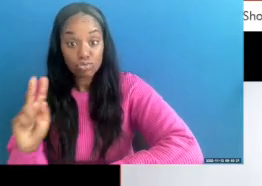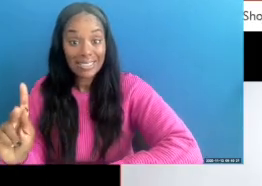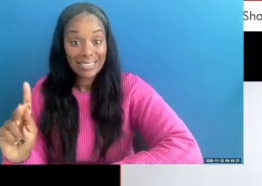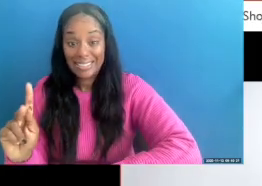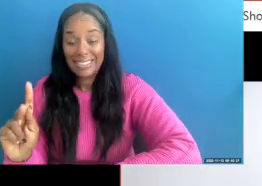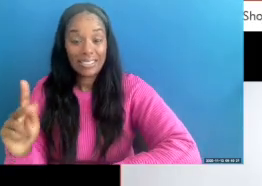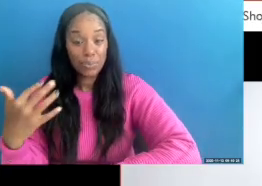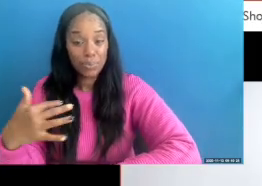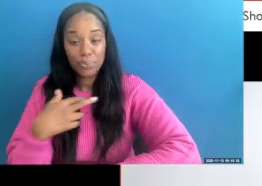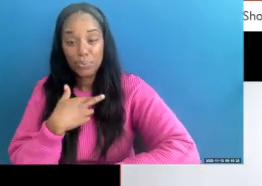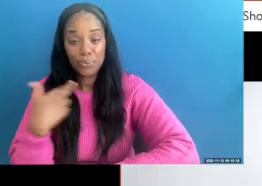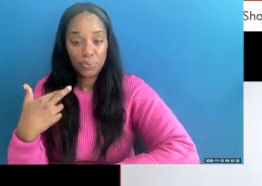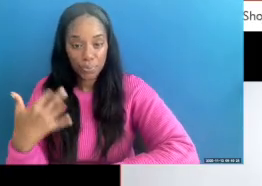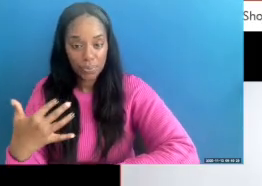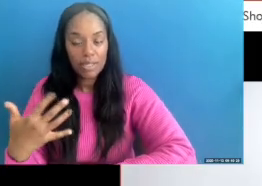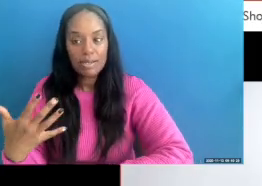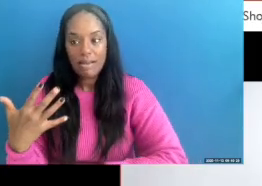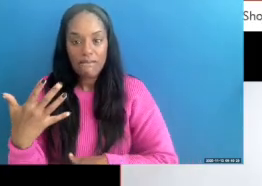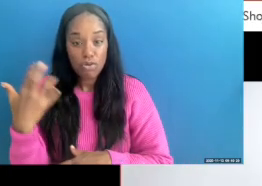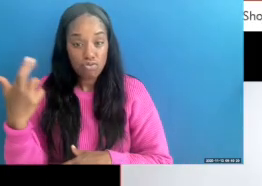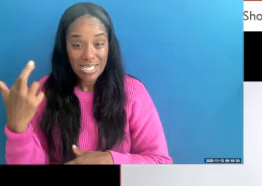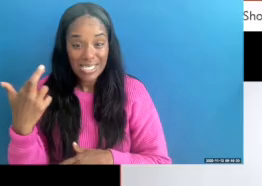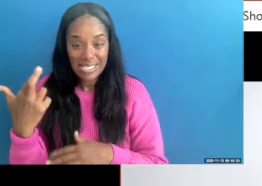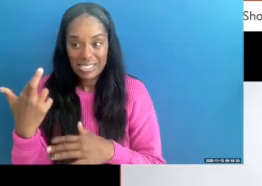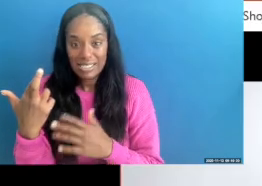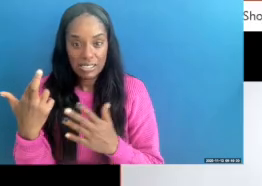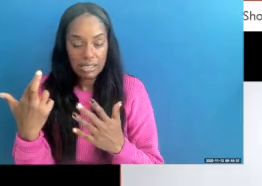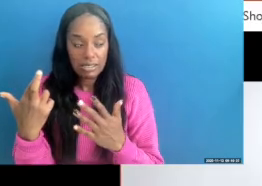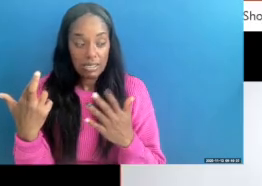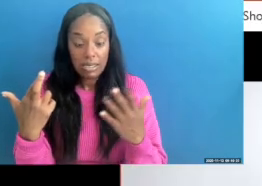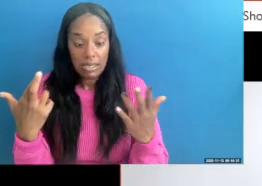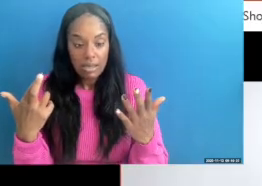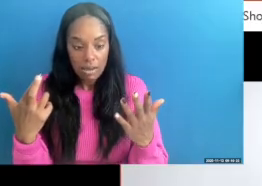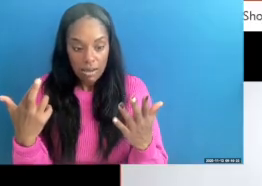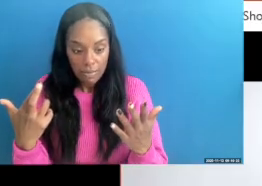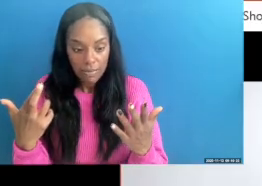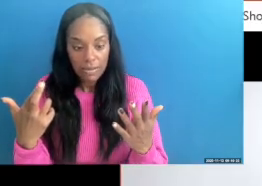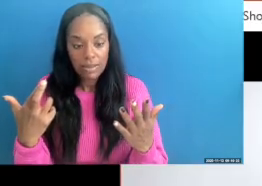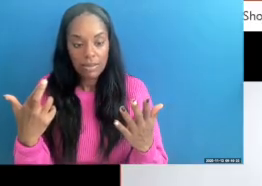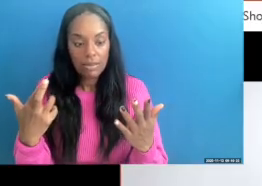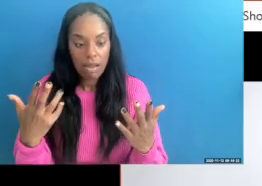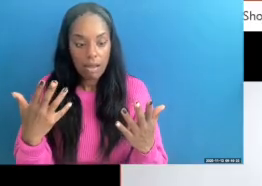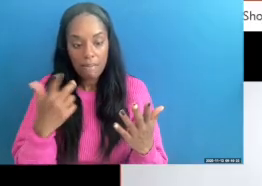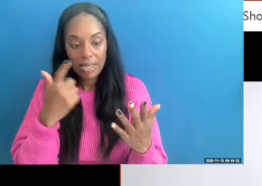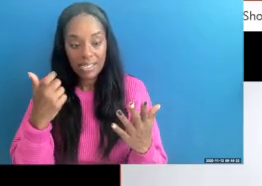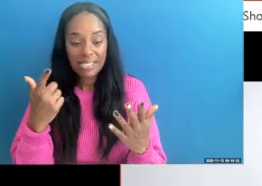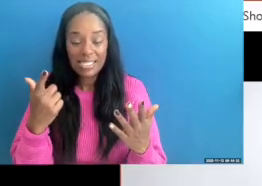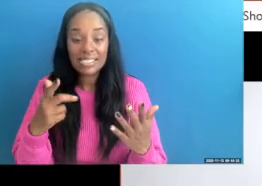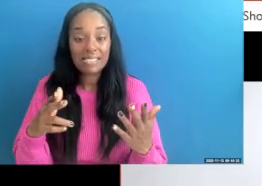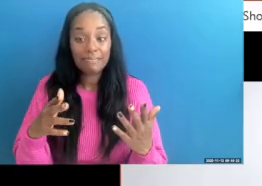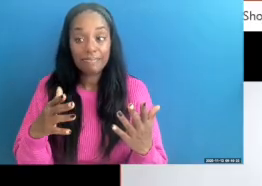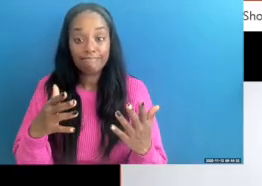room and online understand. These unconstitutional, illegal, foolish, and immoral acts by the federal